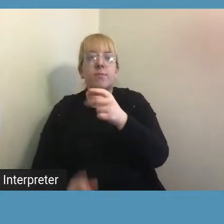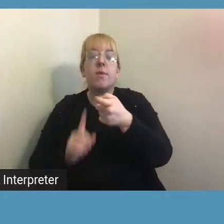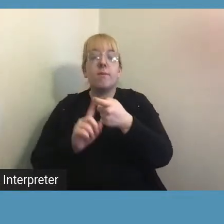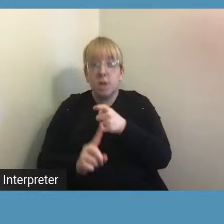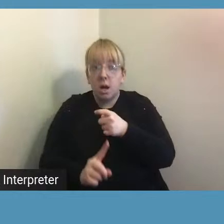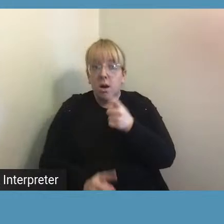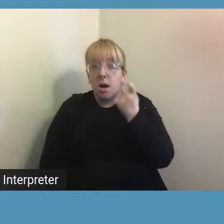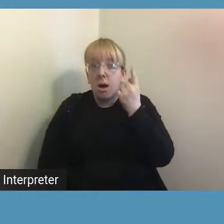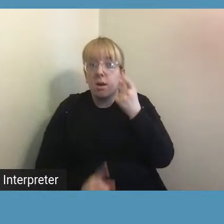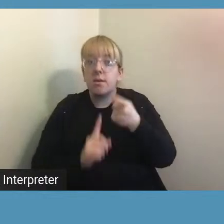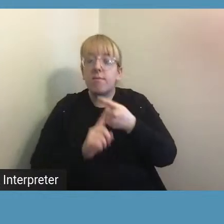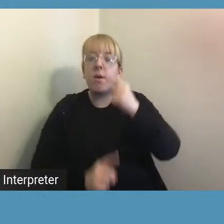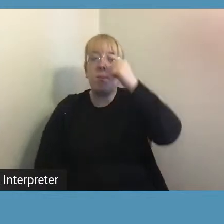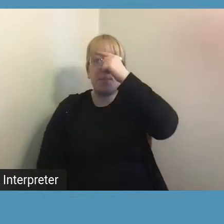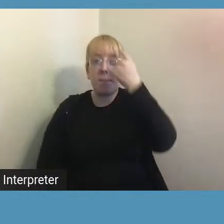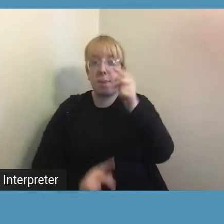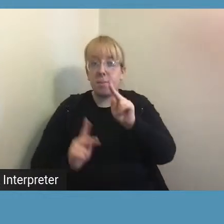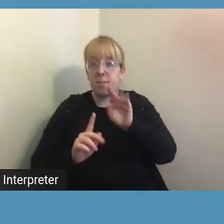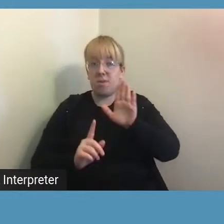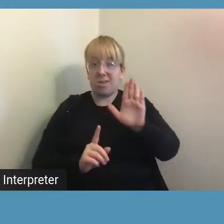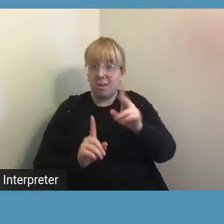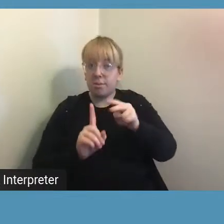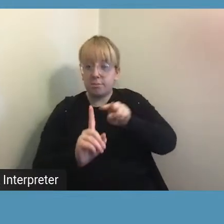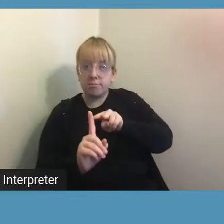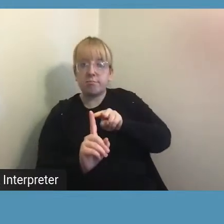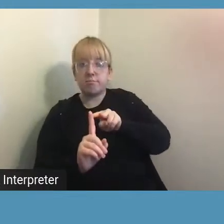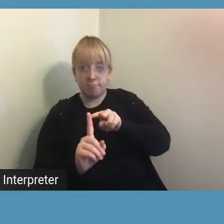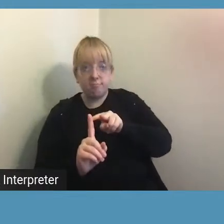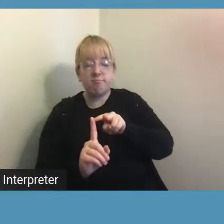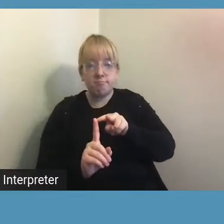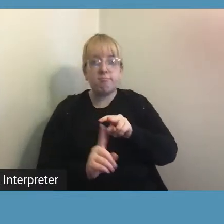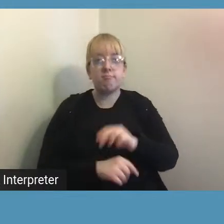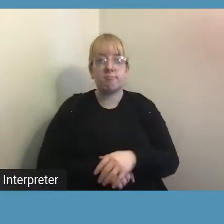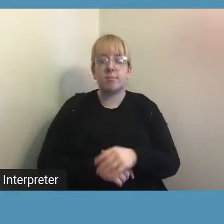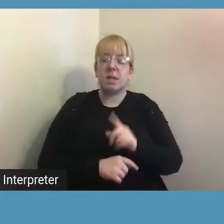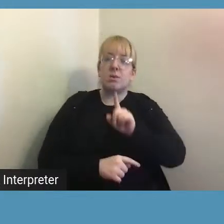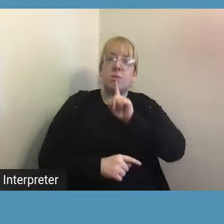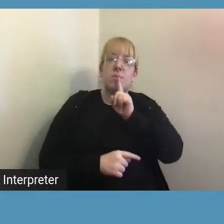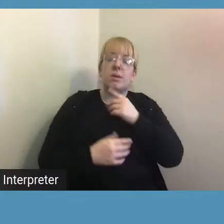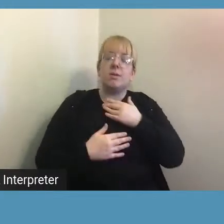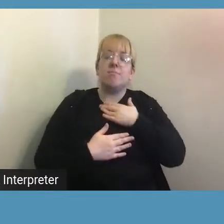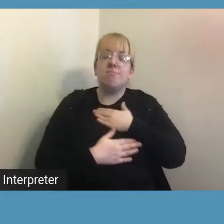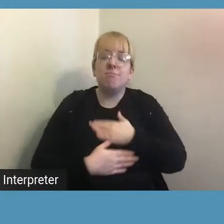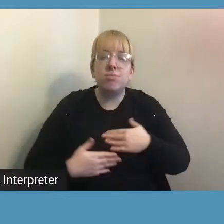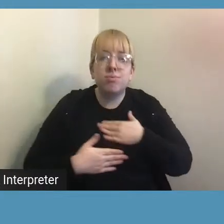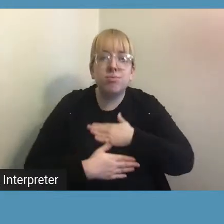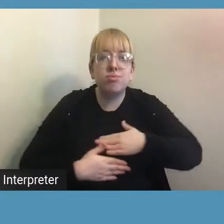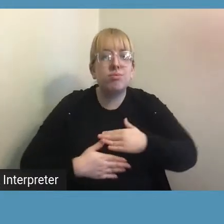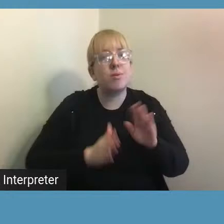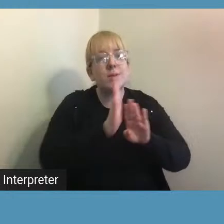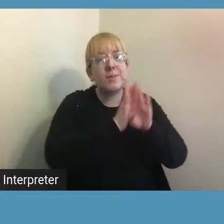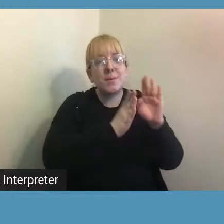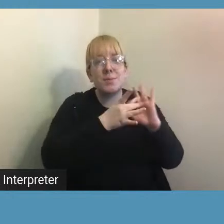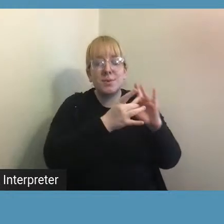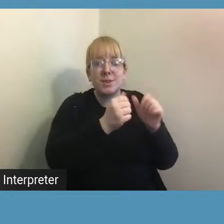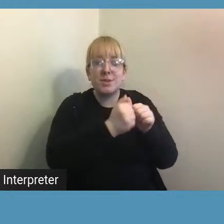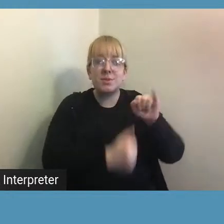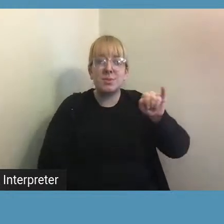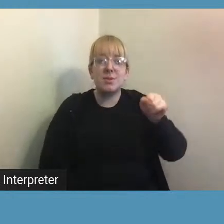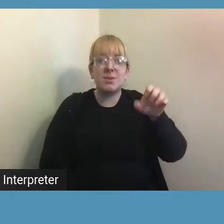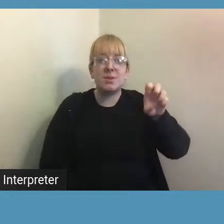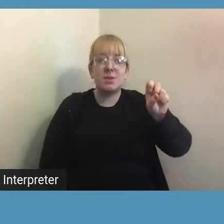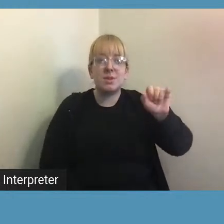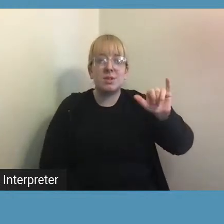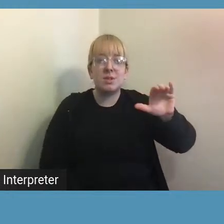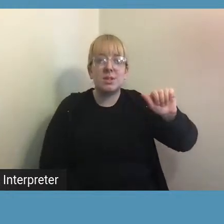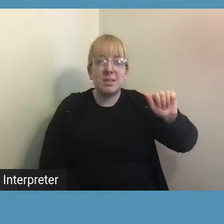and activating archives in the digital world. I have enjoyed getting to know Jessica through this program, and I'm thankful for the time she has devoted to